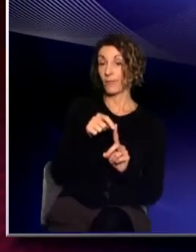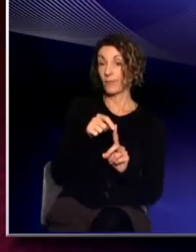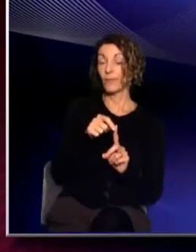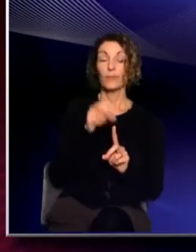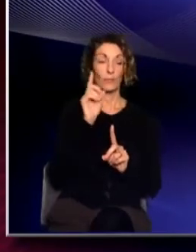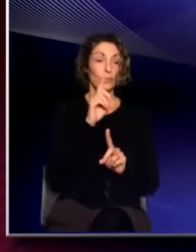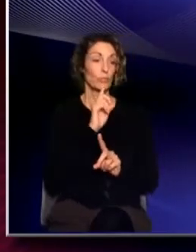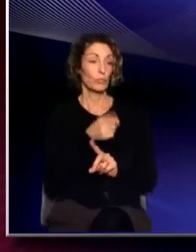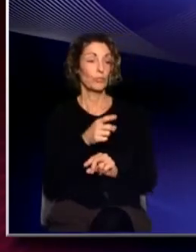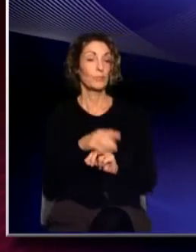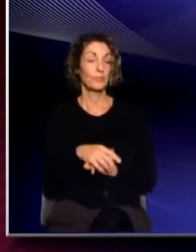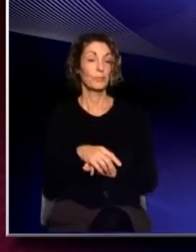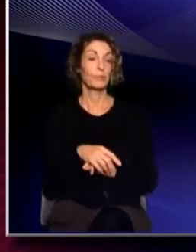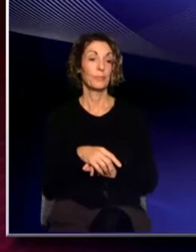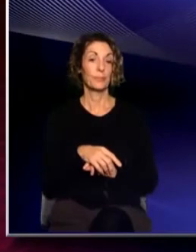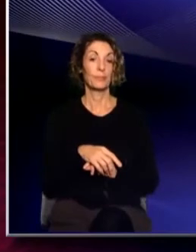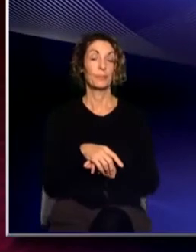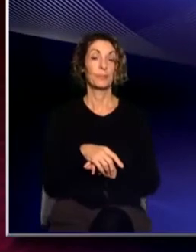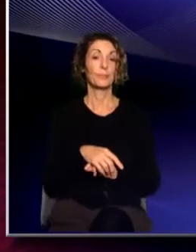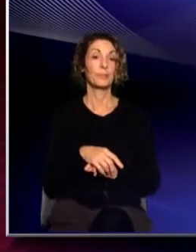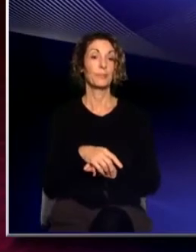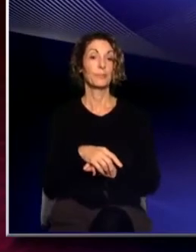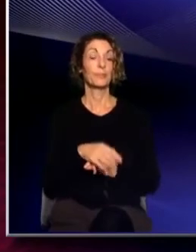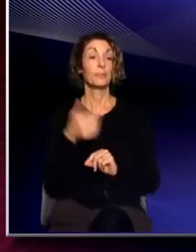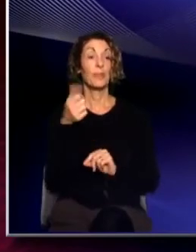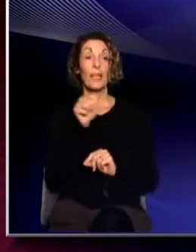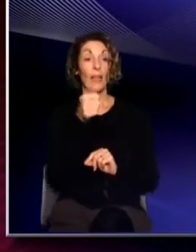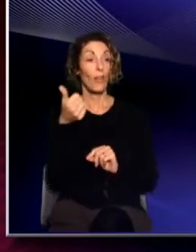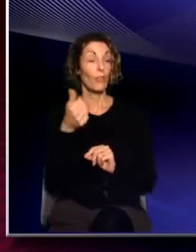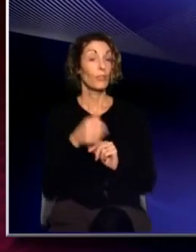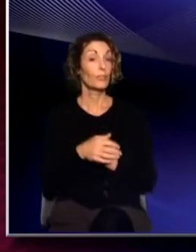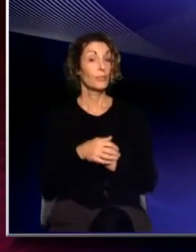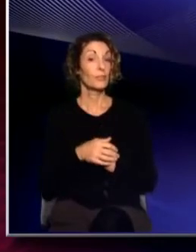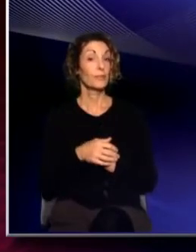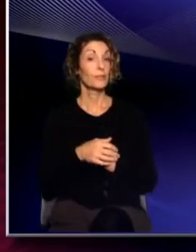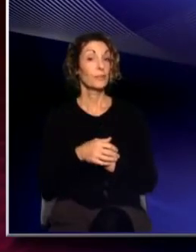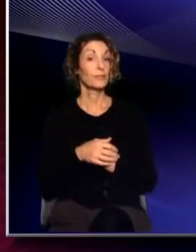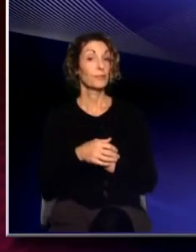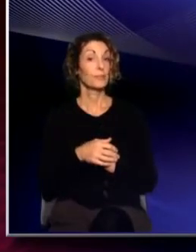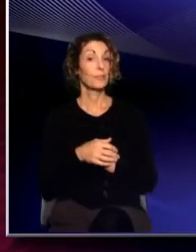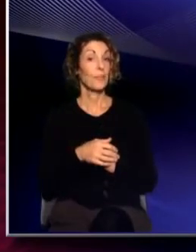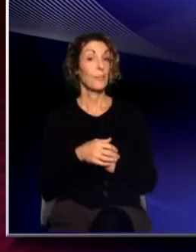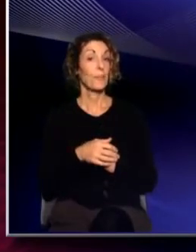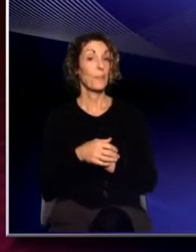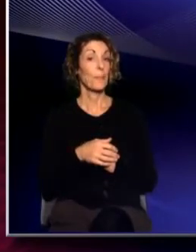Sure. Thank you. Any others?